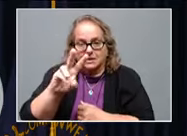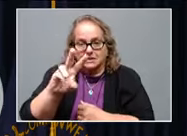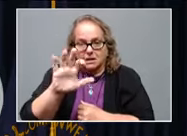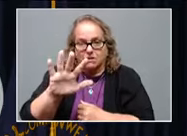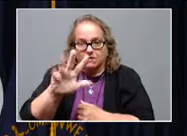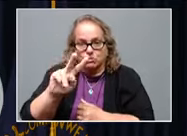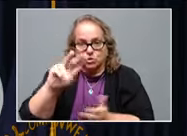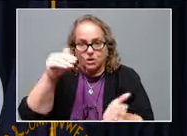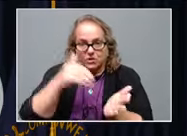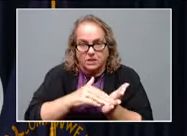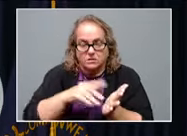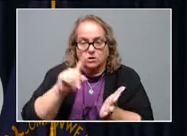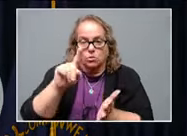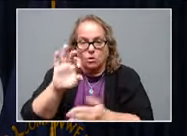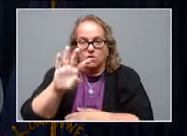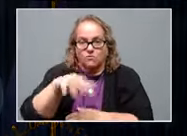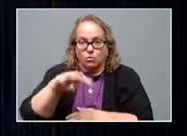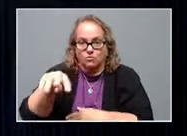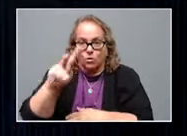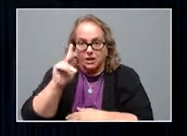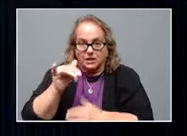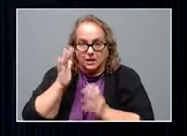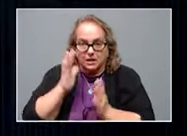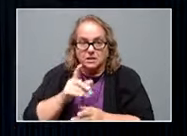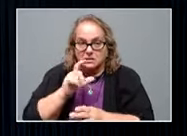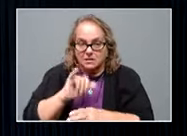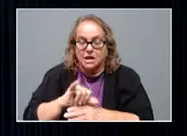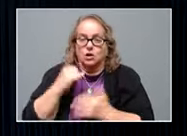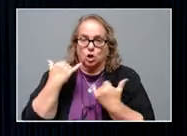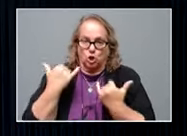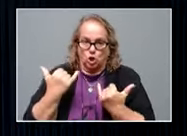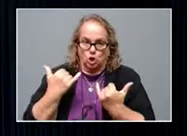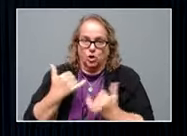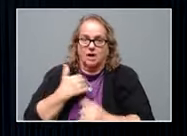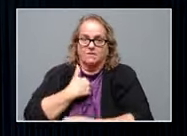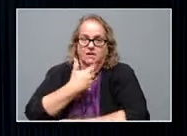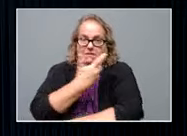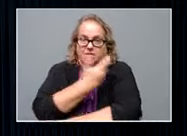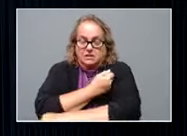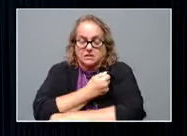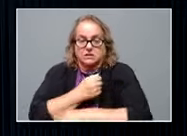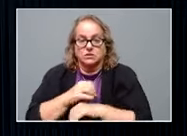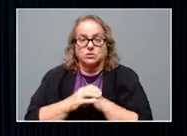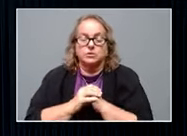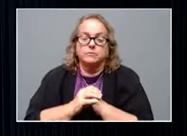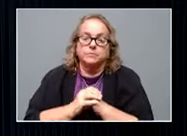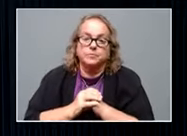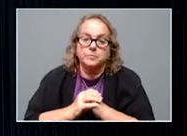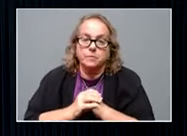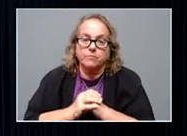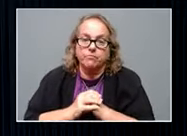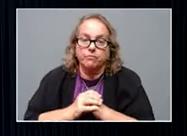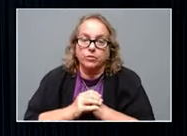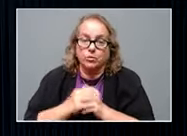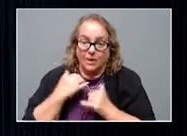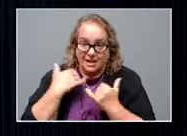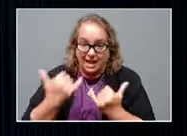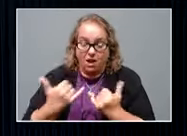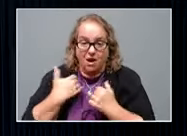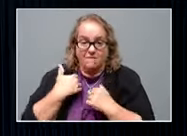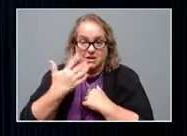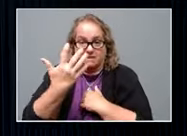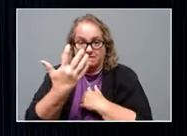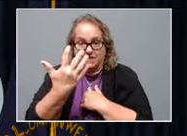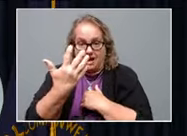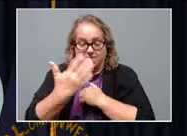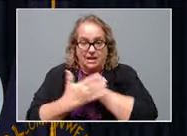2,652,144 Kentuckians that are currently vaccinated. Before we do that, I think we now have 5 counties, over 70% of